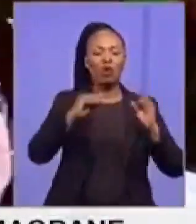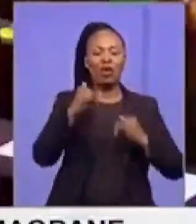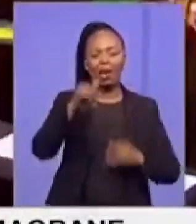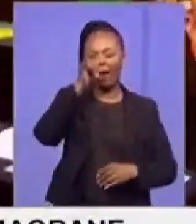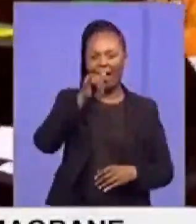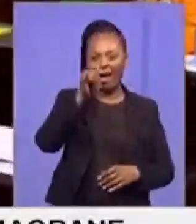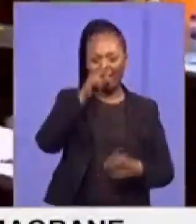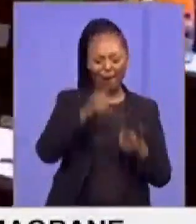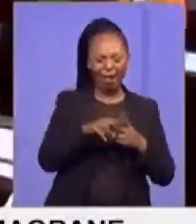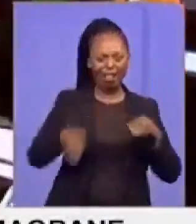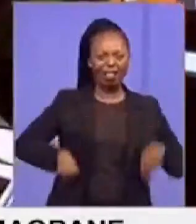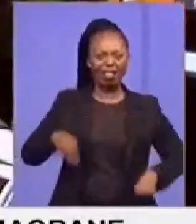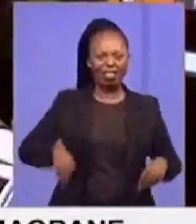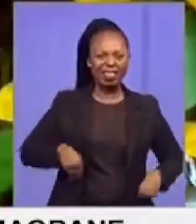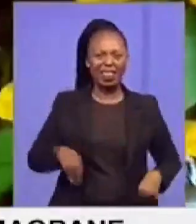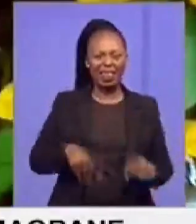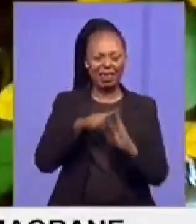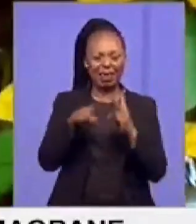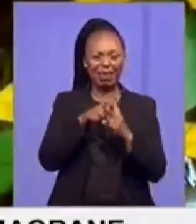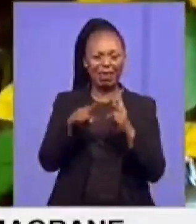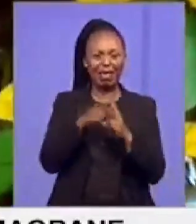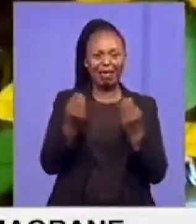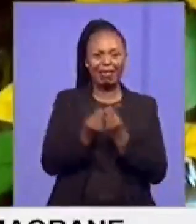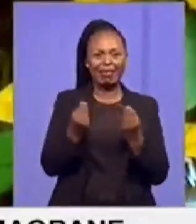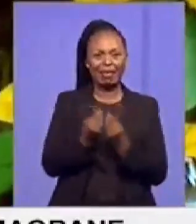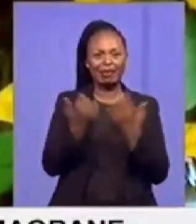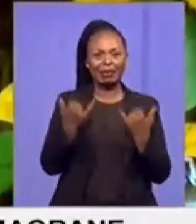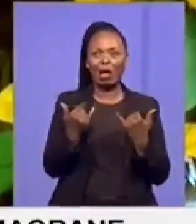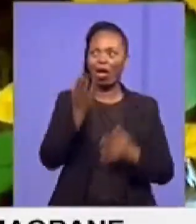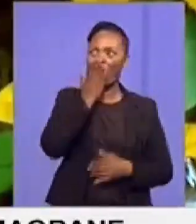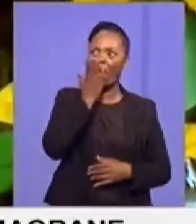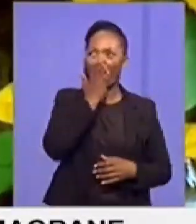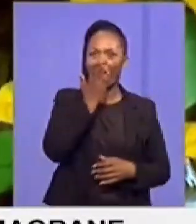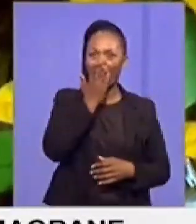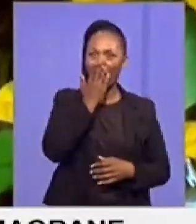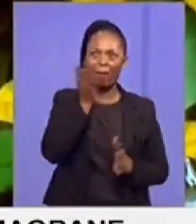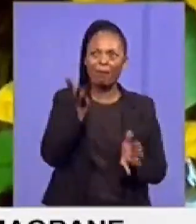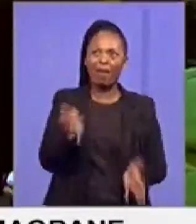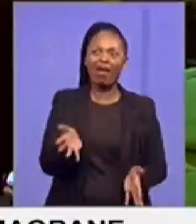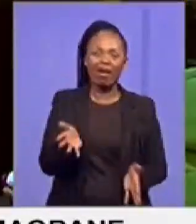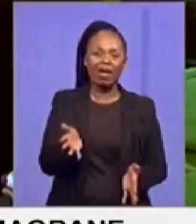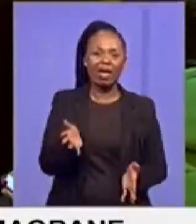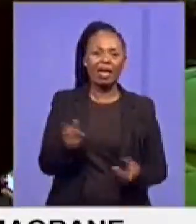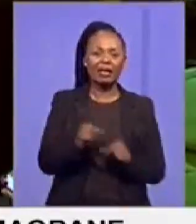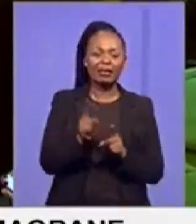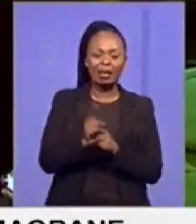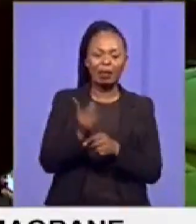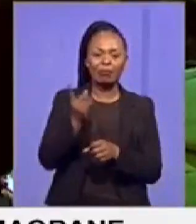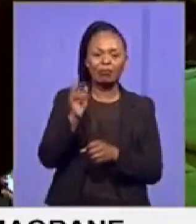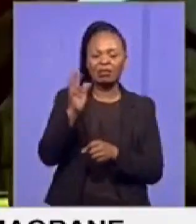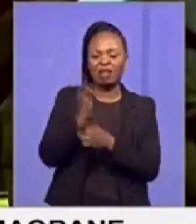ka re e se le tsone dipolelo tse ileng re se re tlwaetse kapa bo Ntate